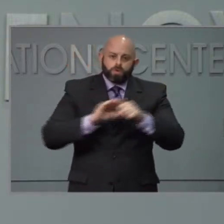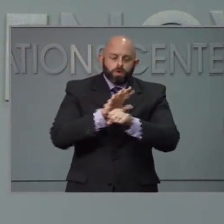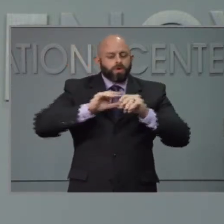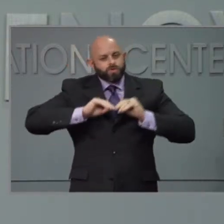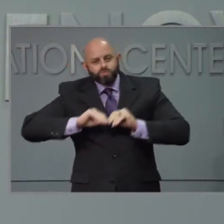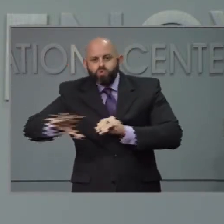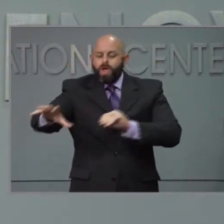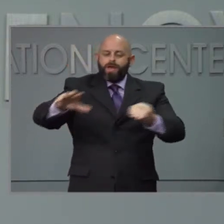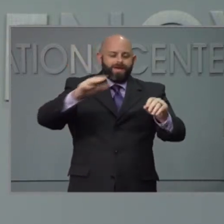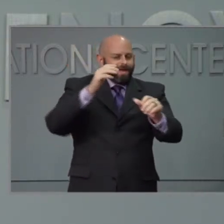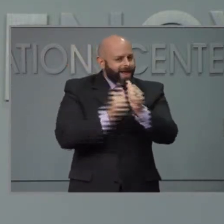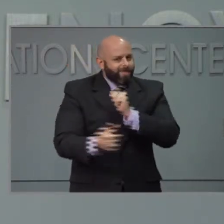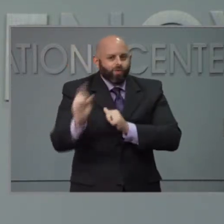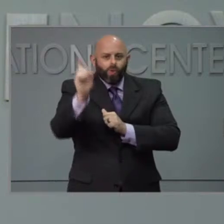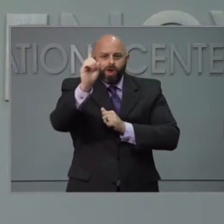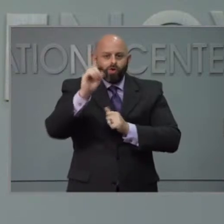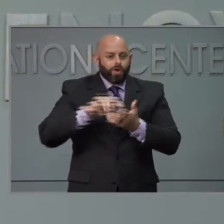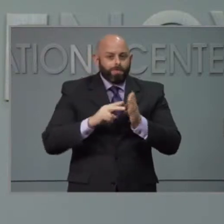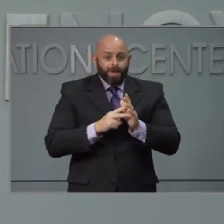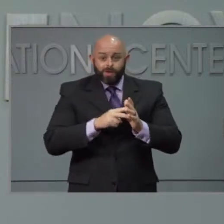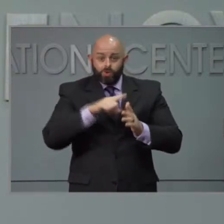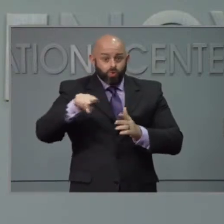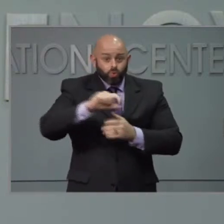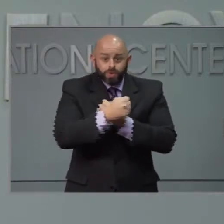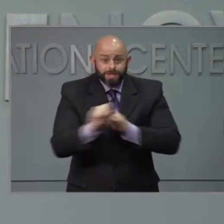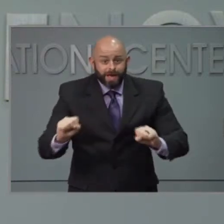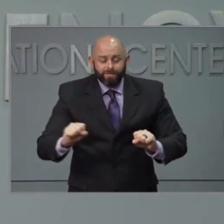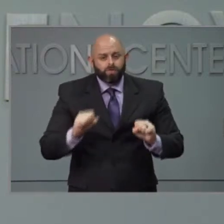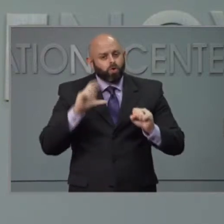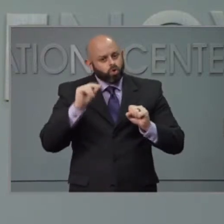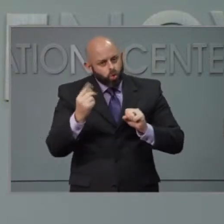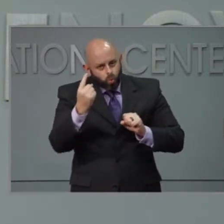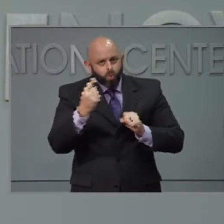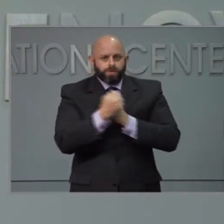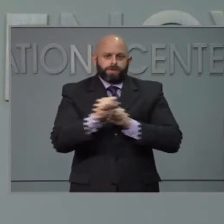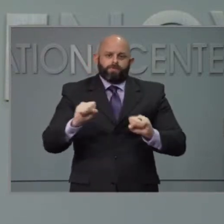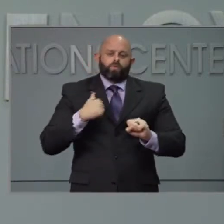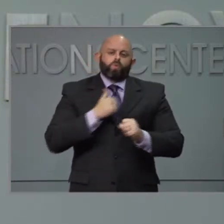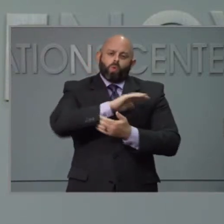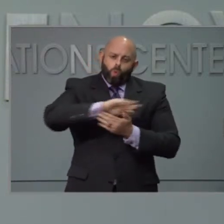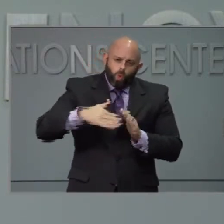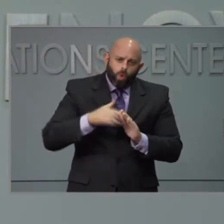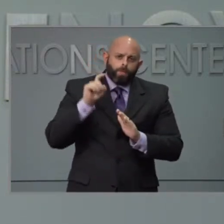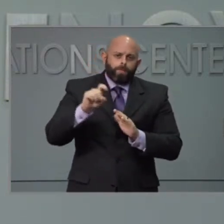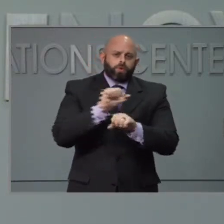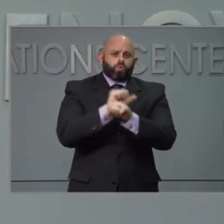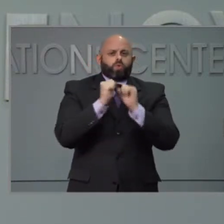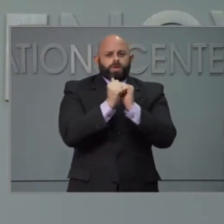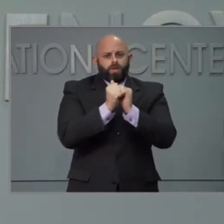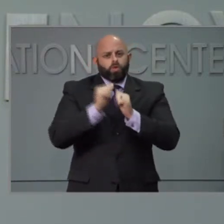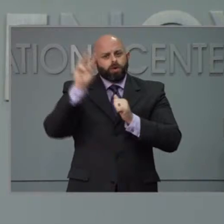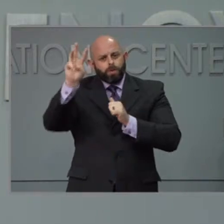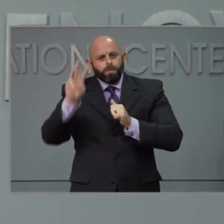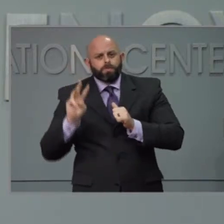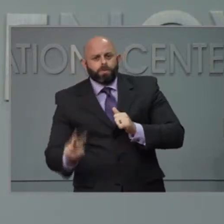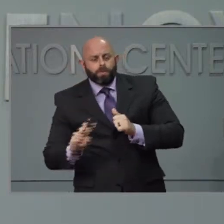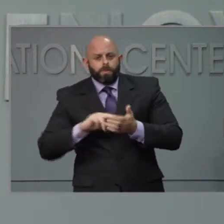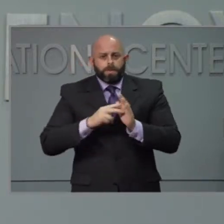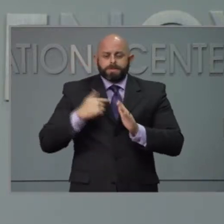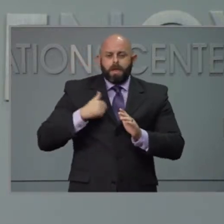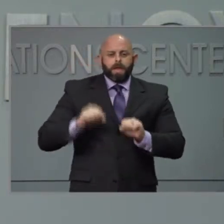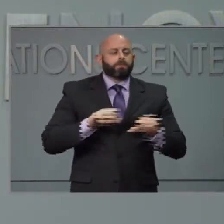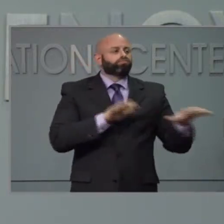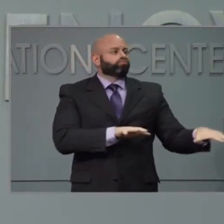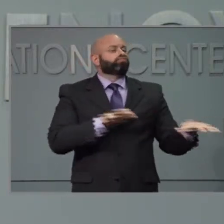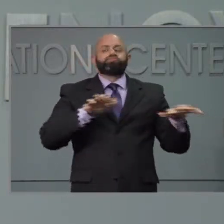North Carolina, and that's why you keep hearing us give these messages of we all have to work together on the 3 Ws. There's no place in